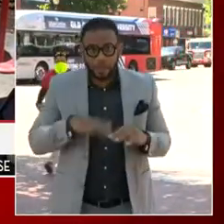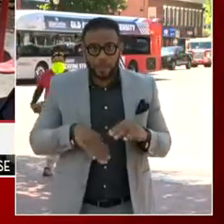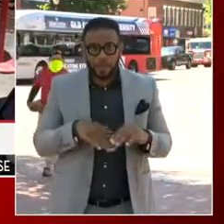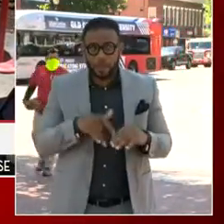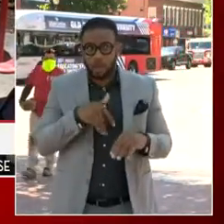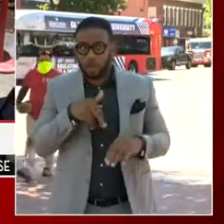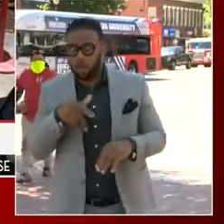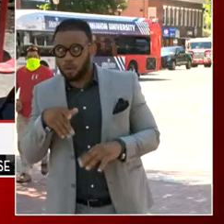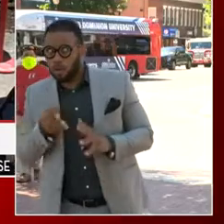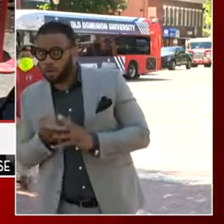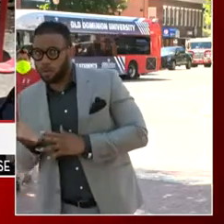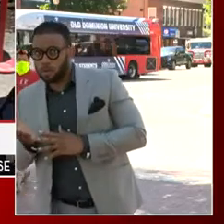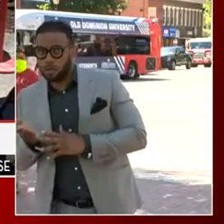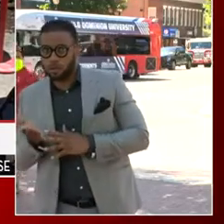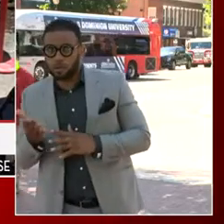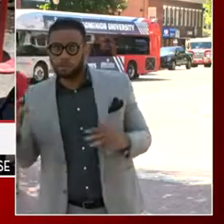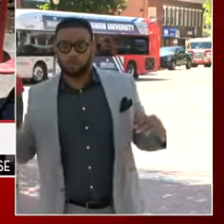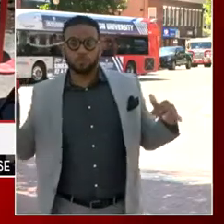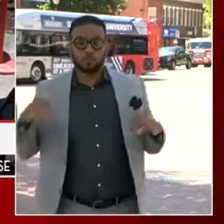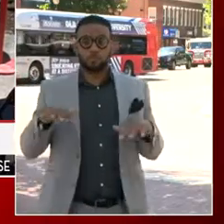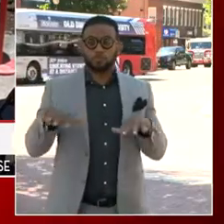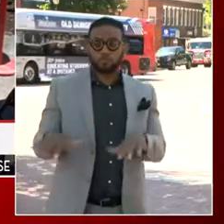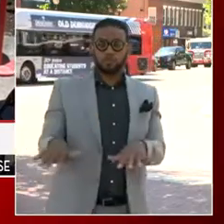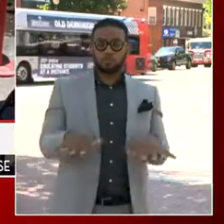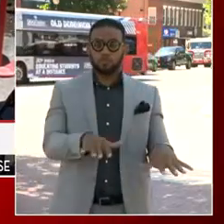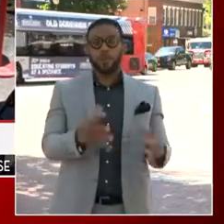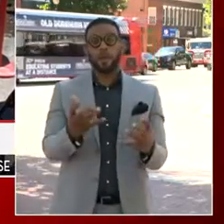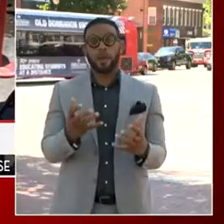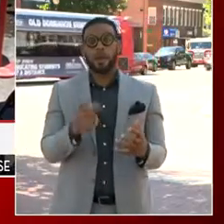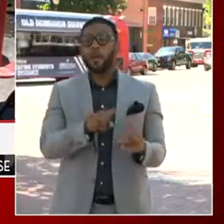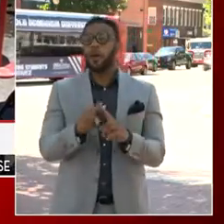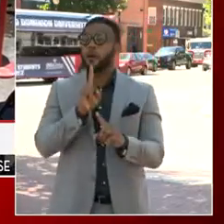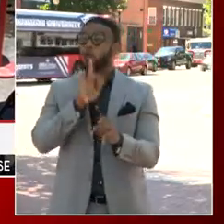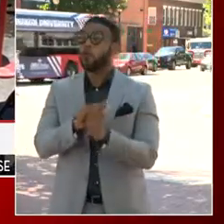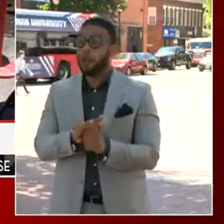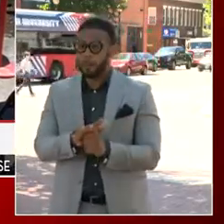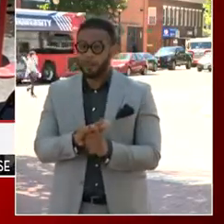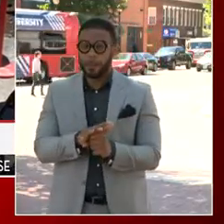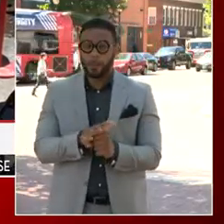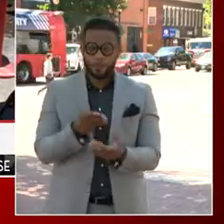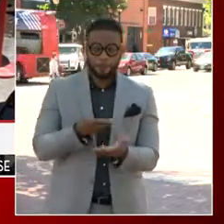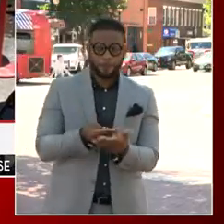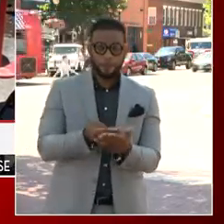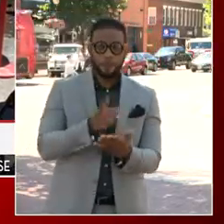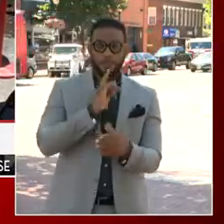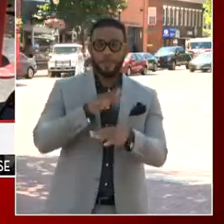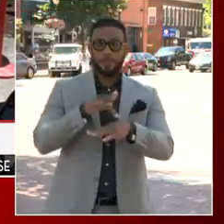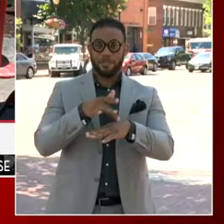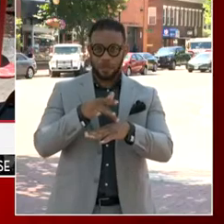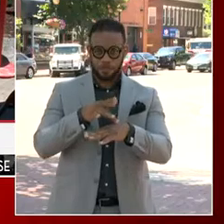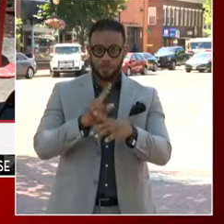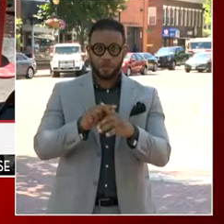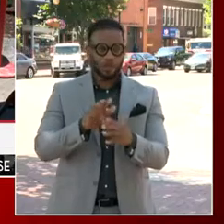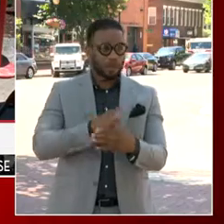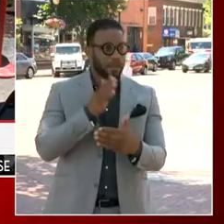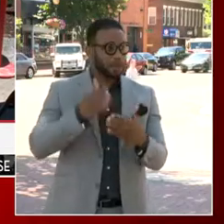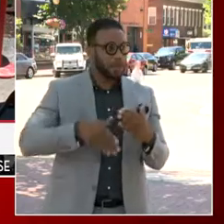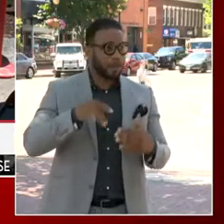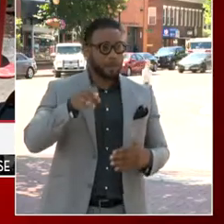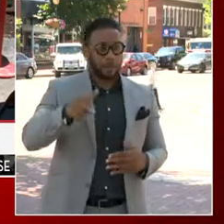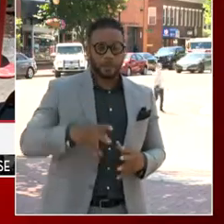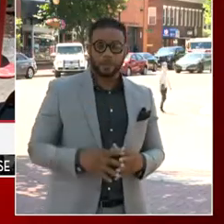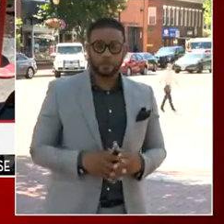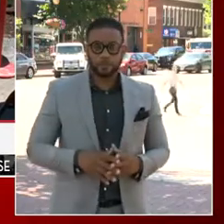than walked through. He also promised that money would be available to complete the